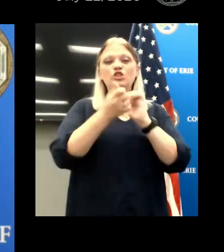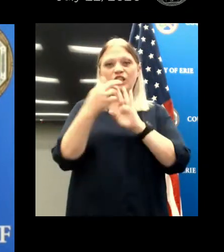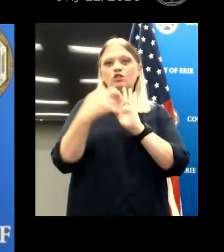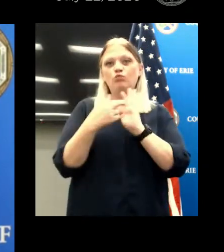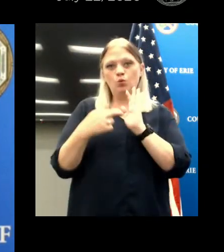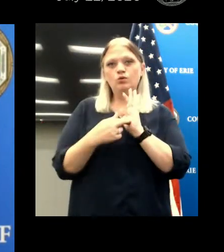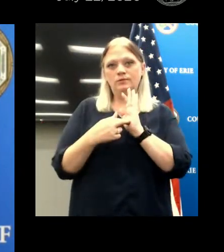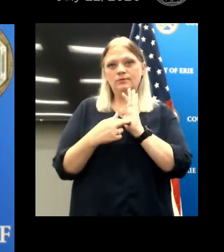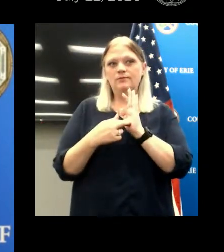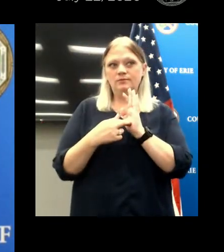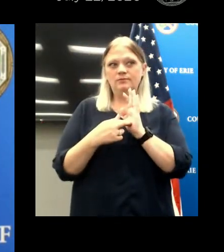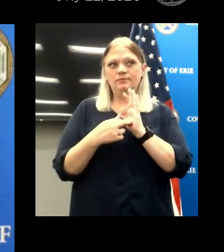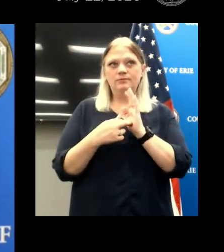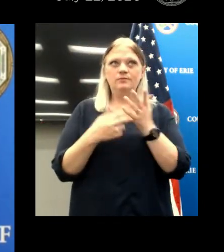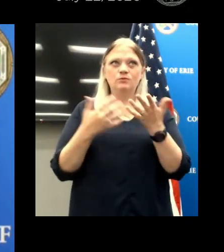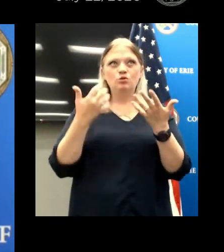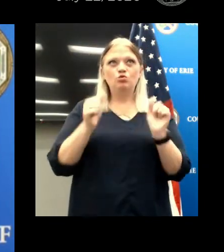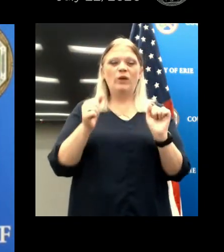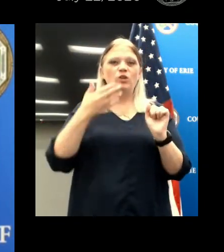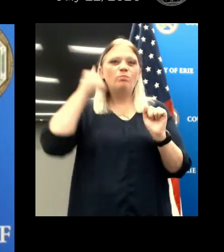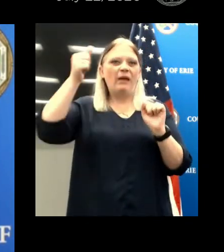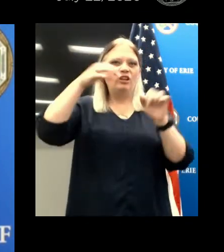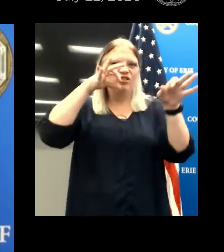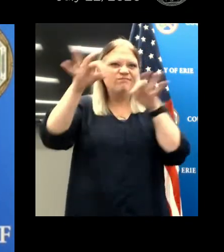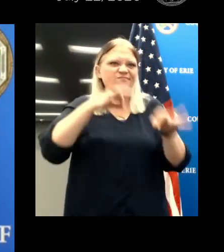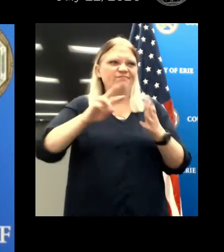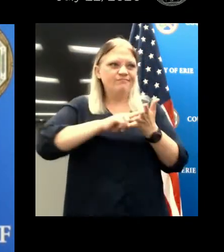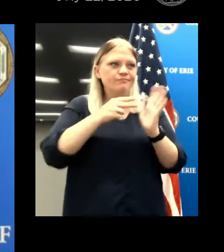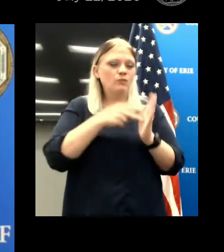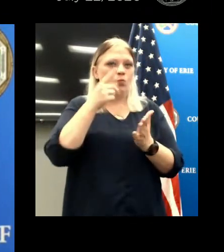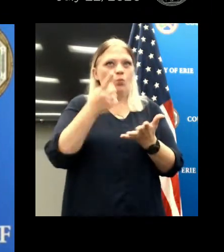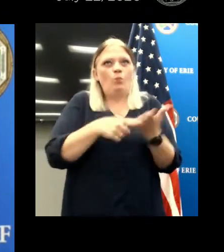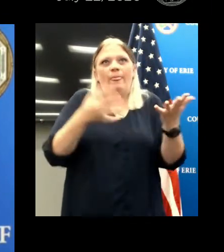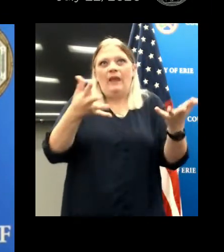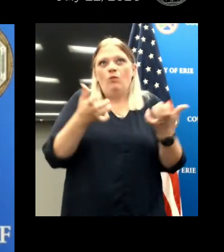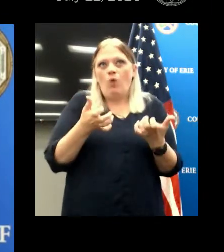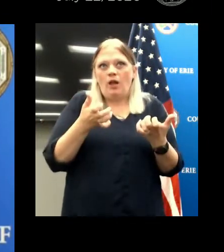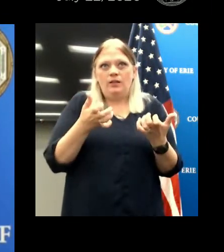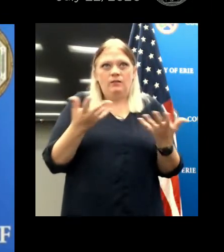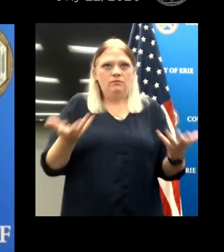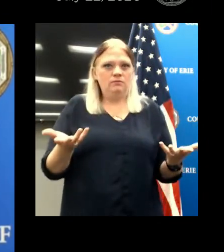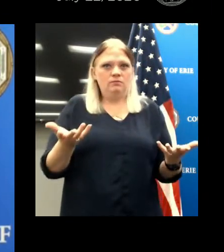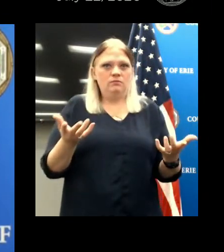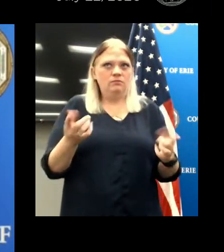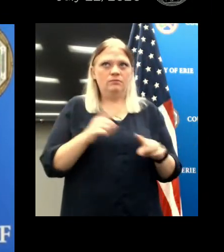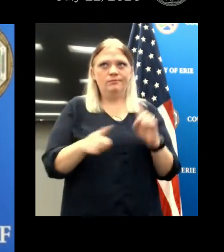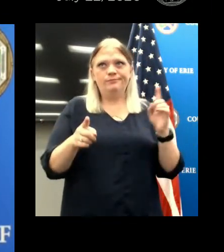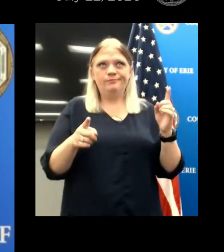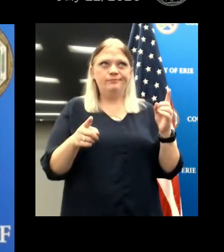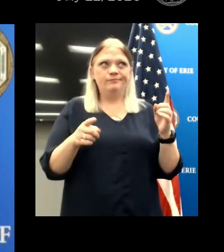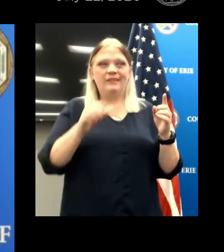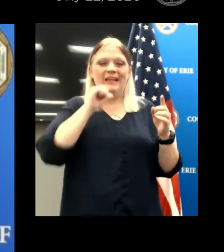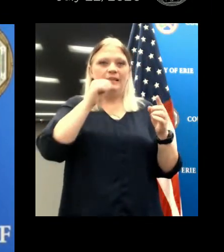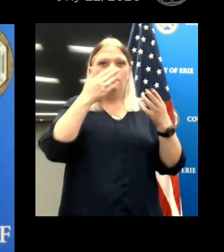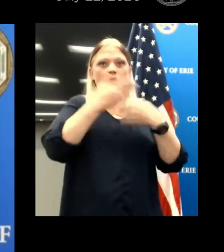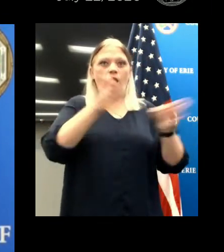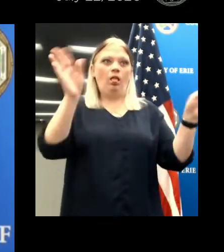rules to basically better define what they thought or what they wanted, but wasn't said as openly, I guess, in the first